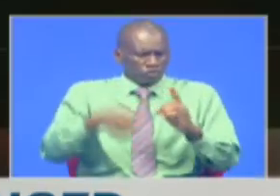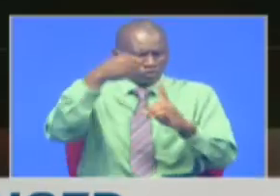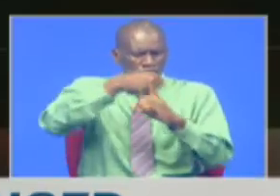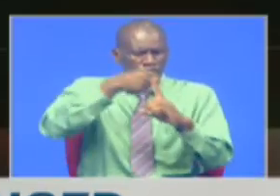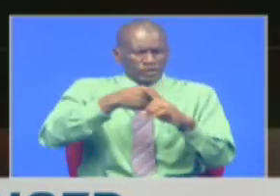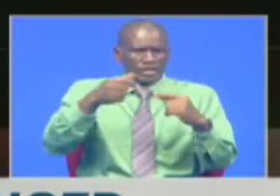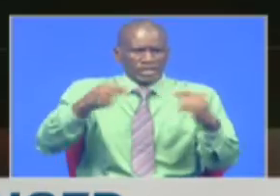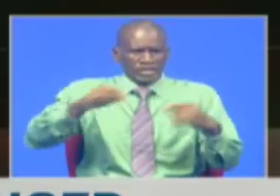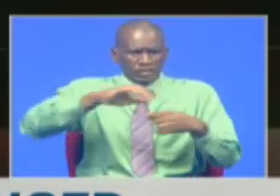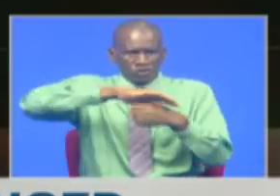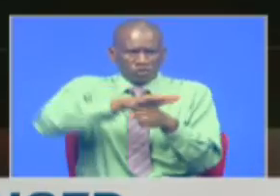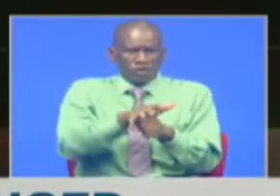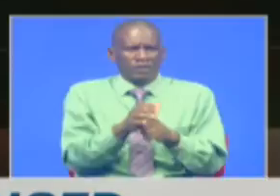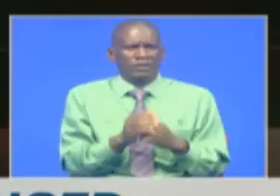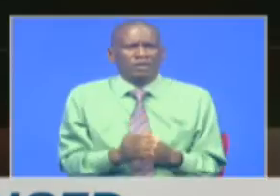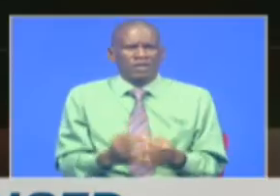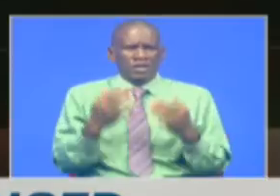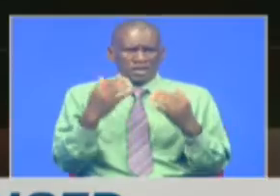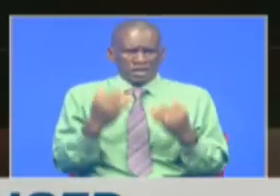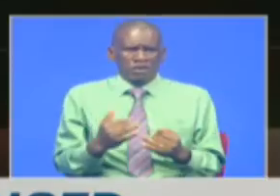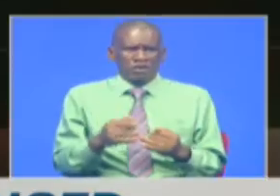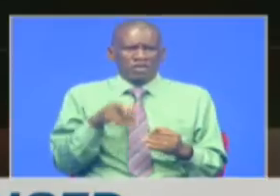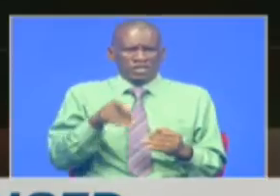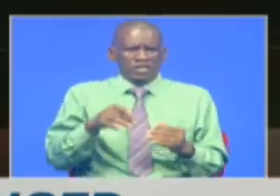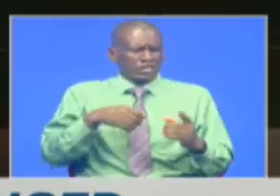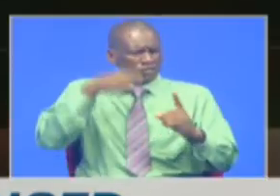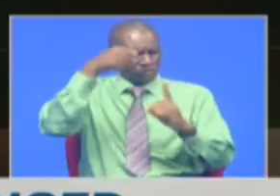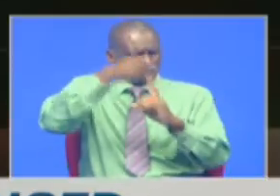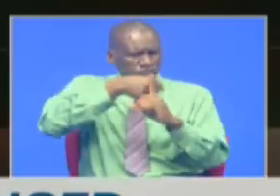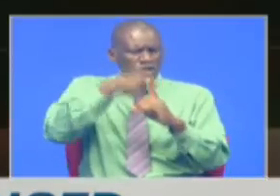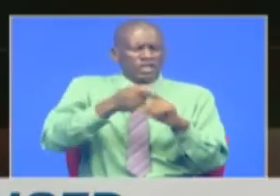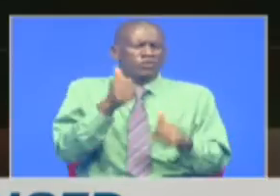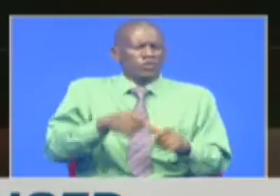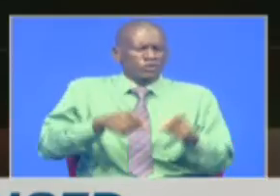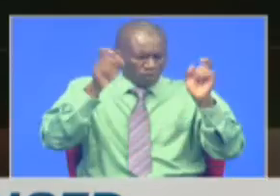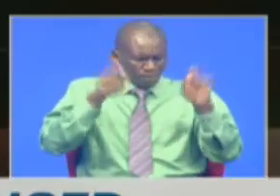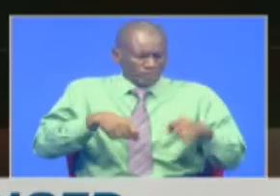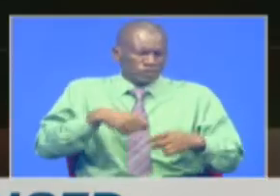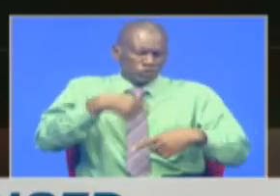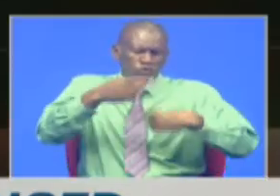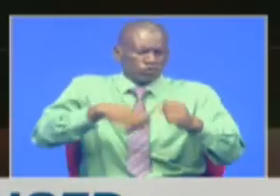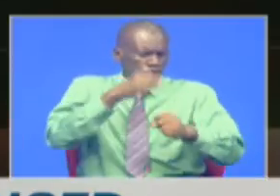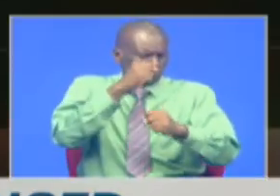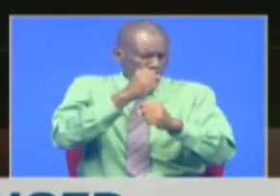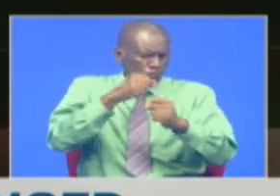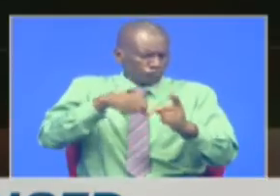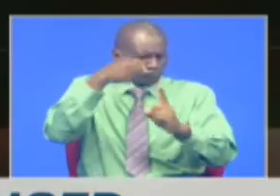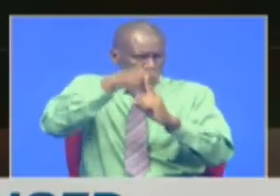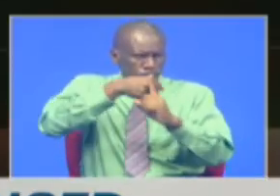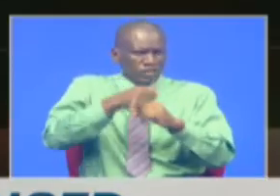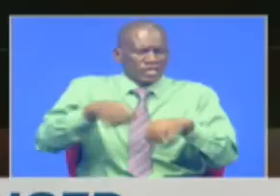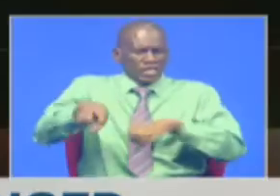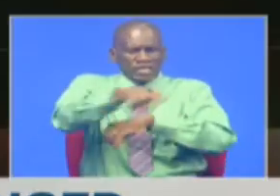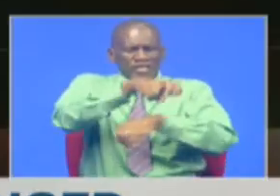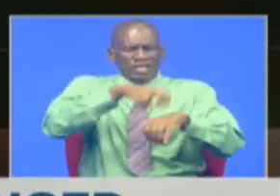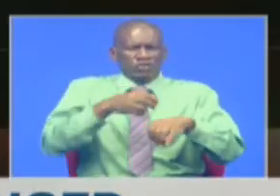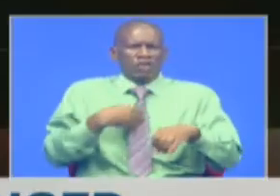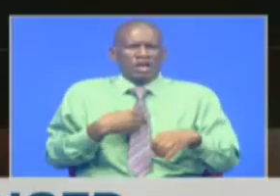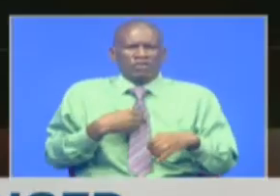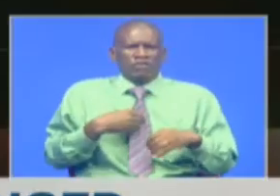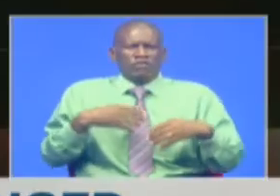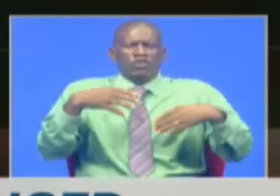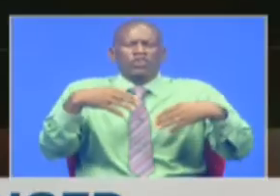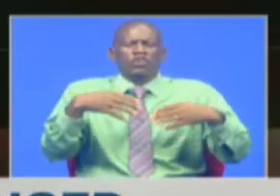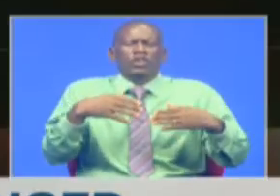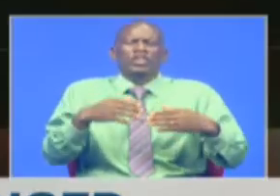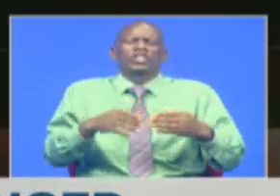against COVID-19, and it's a battle that we are struggling with, the nation has lost 24 people